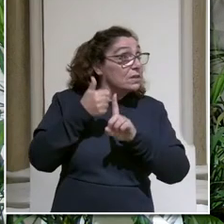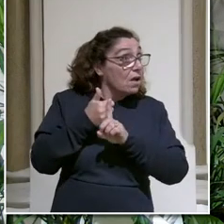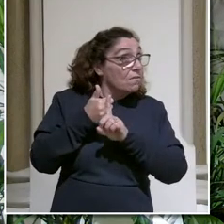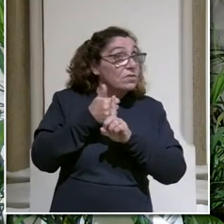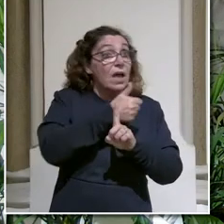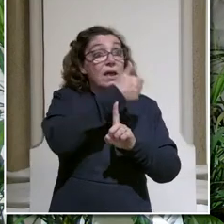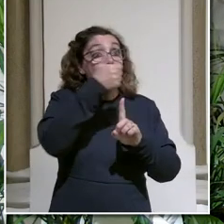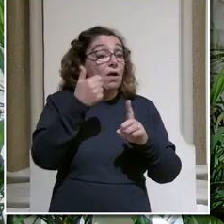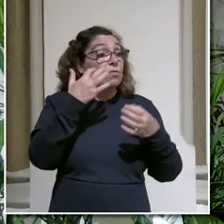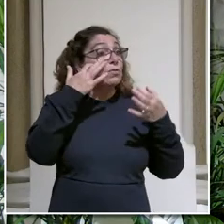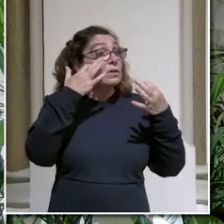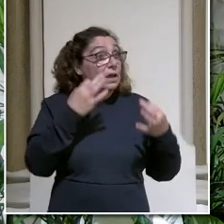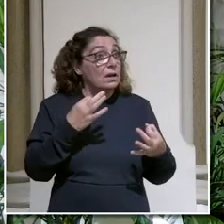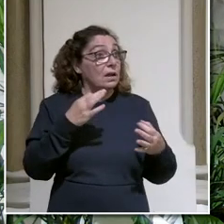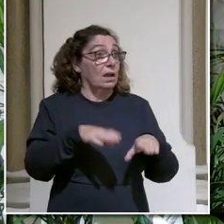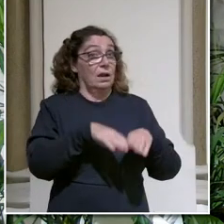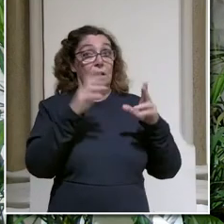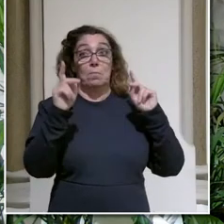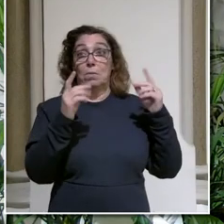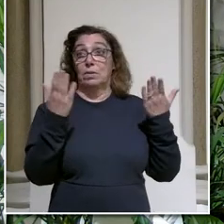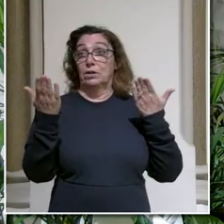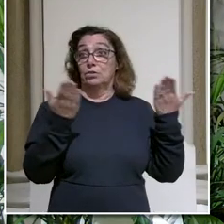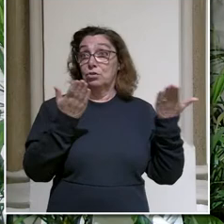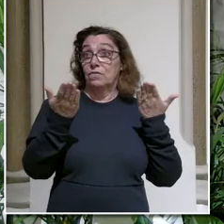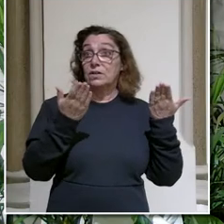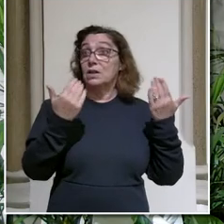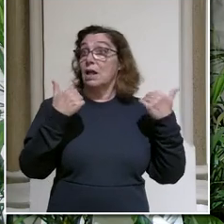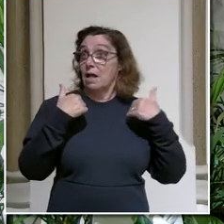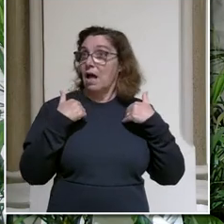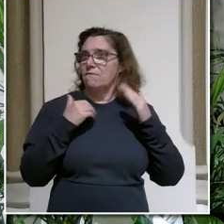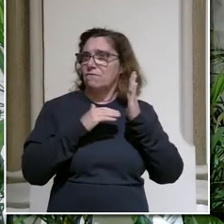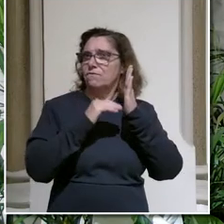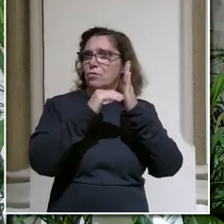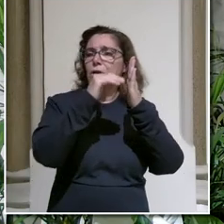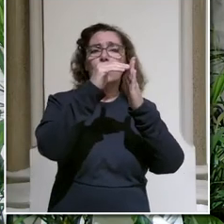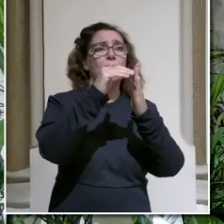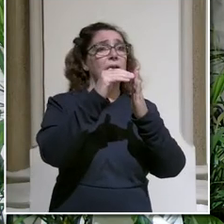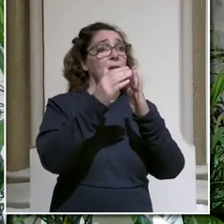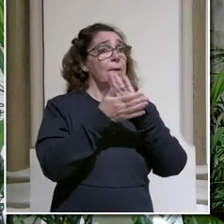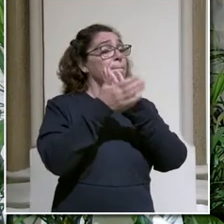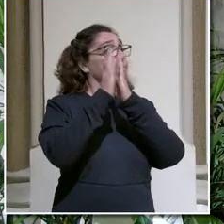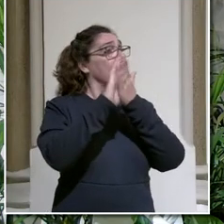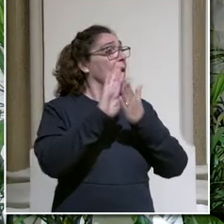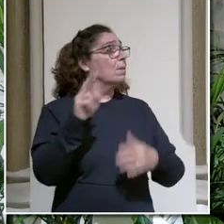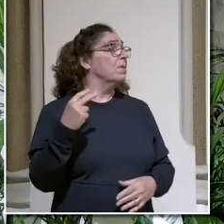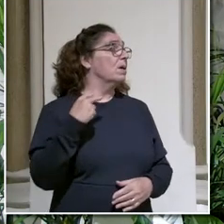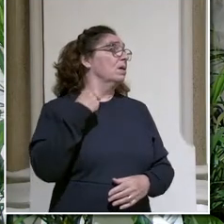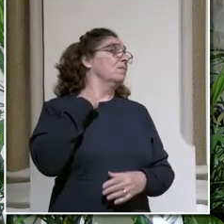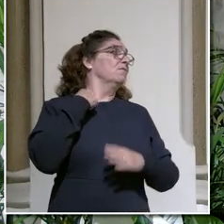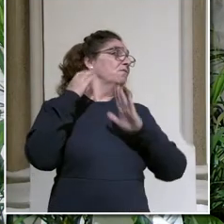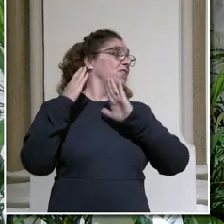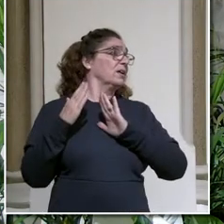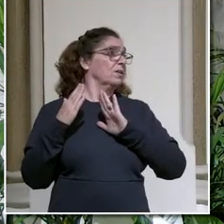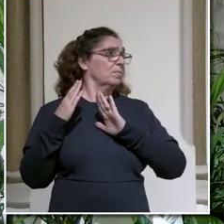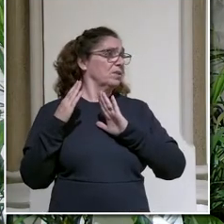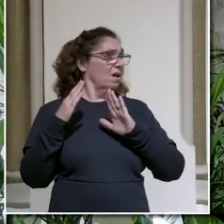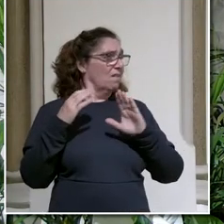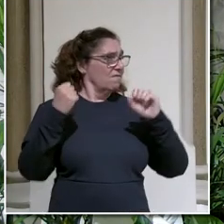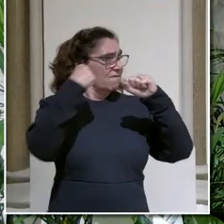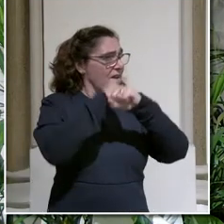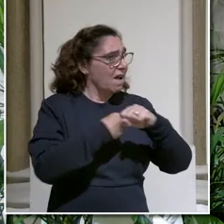other dedicated public servants have too frequently become victims of senseless